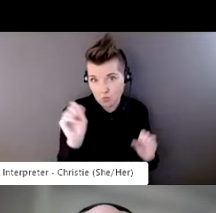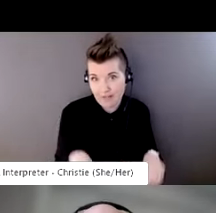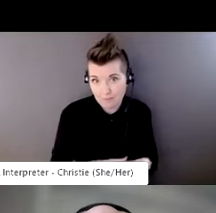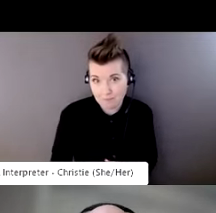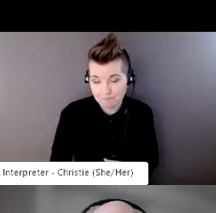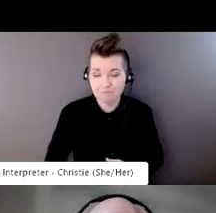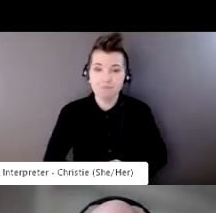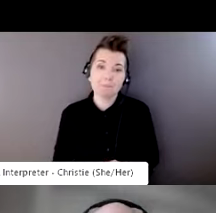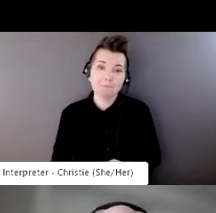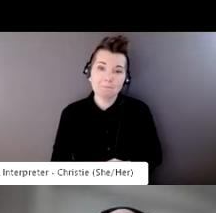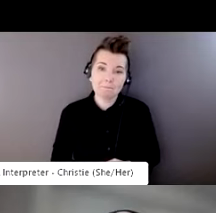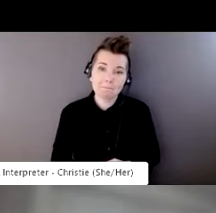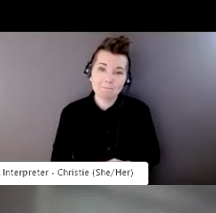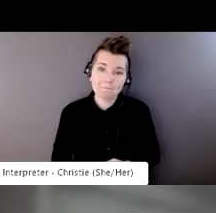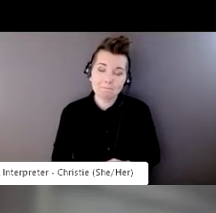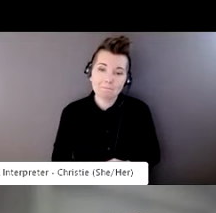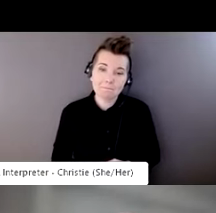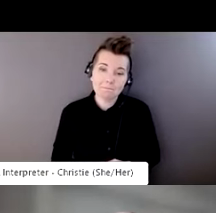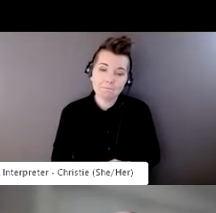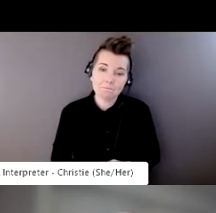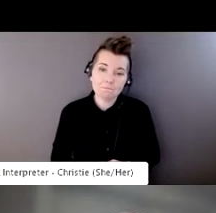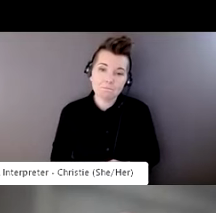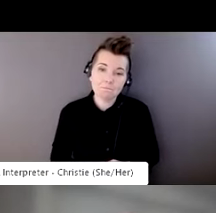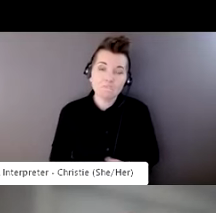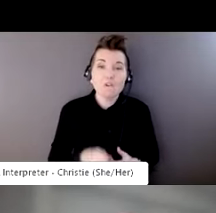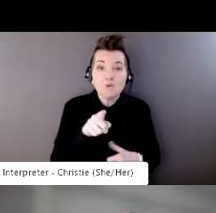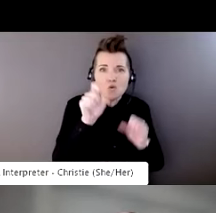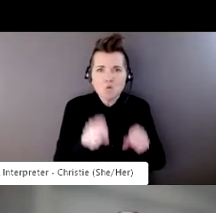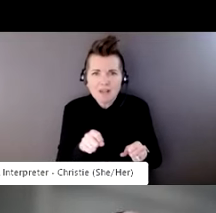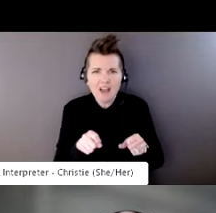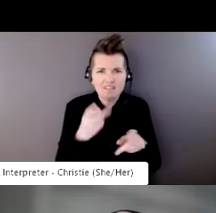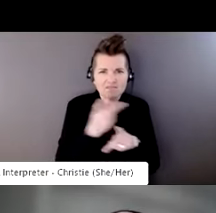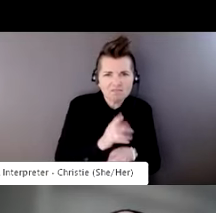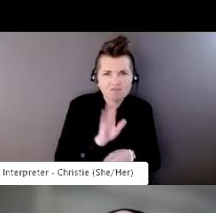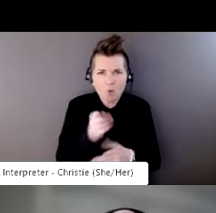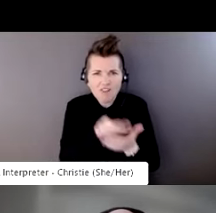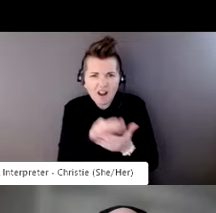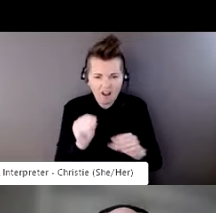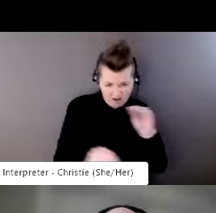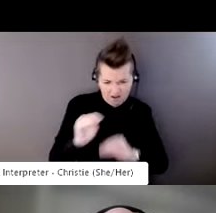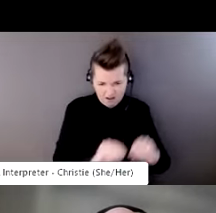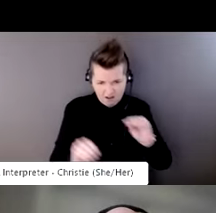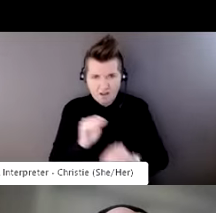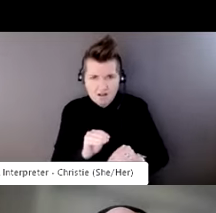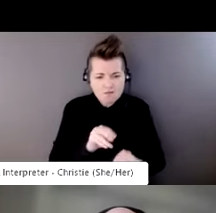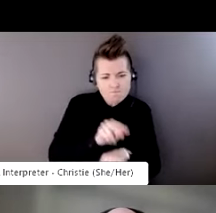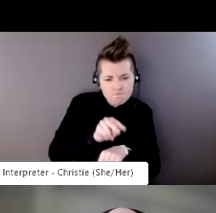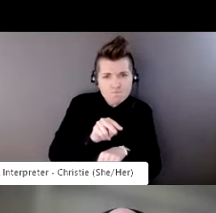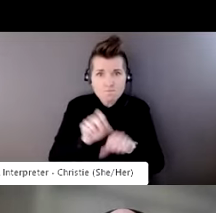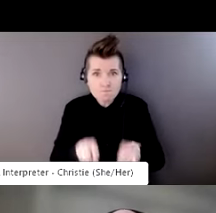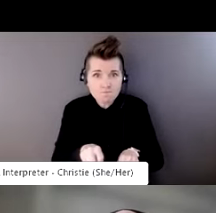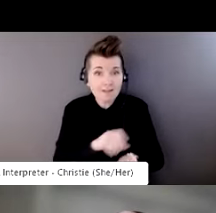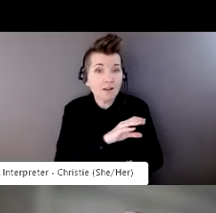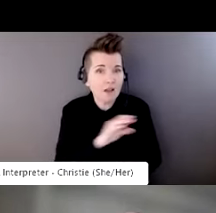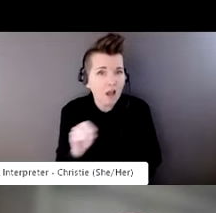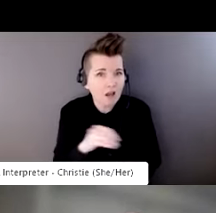you can control your finances, we're also going to talk about ways that you should stay safe, or tips to